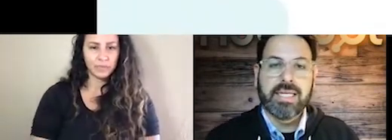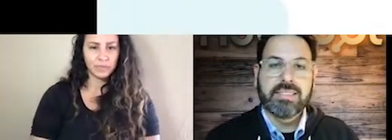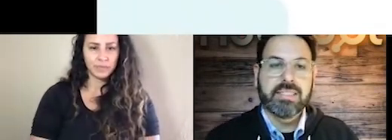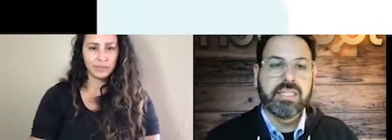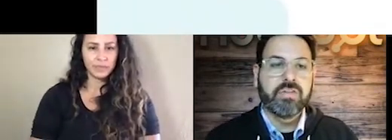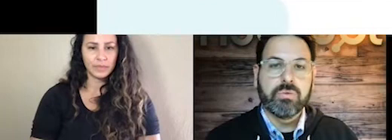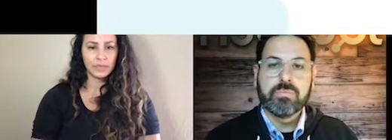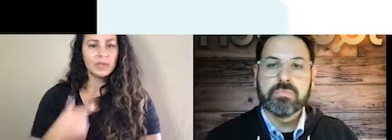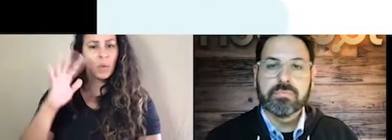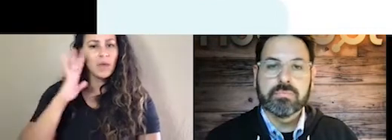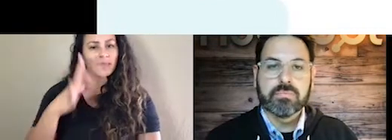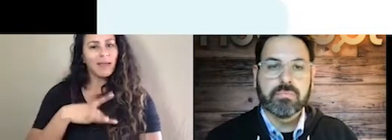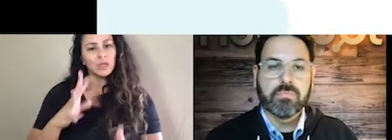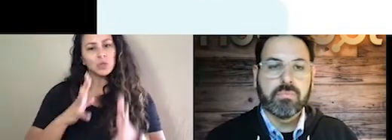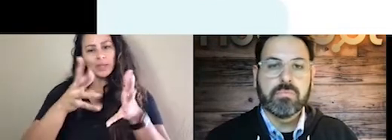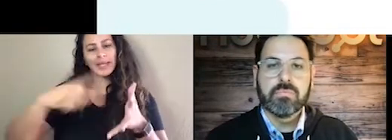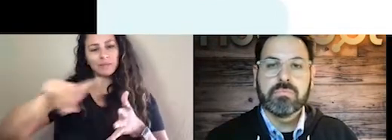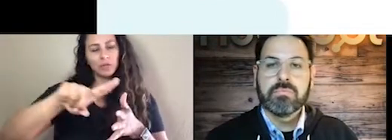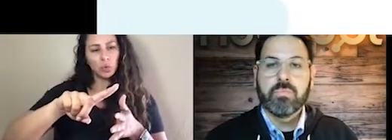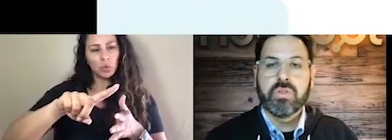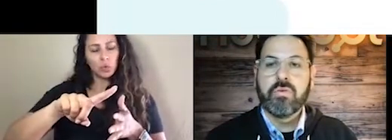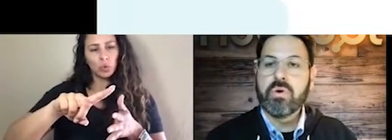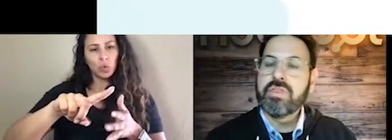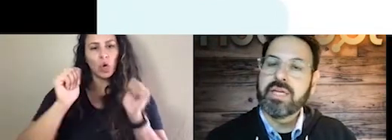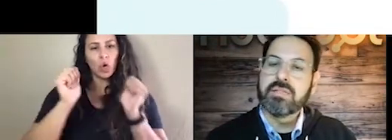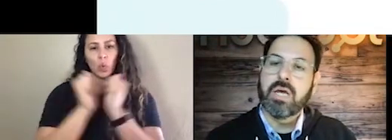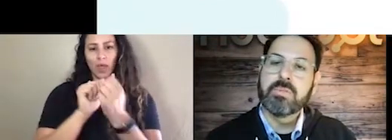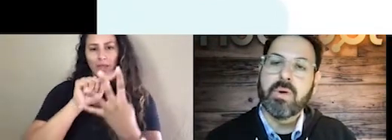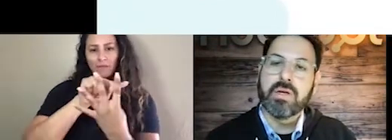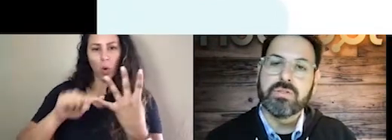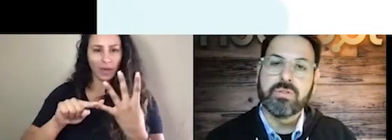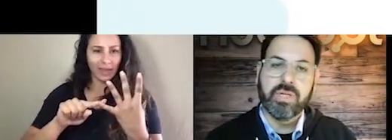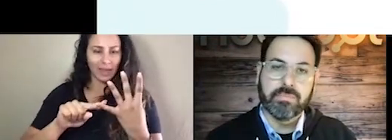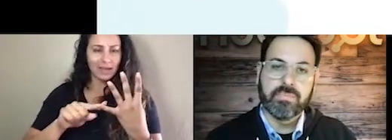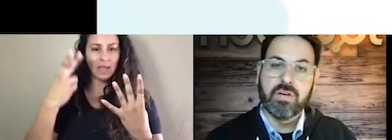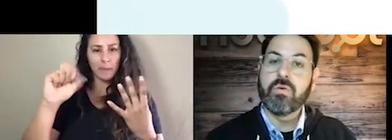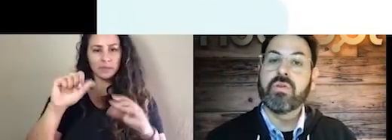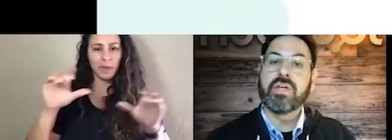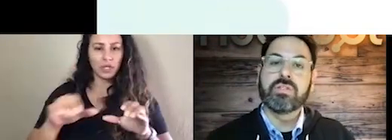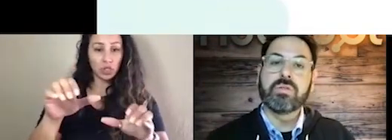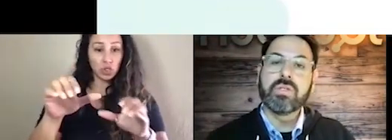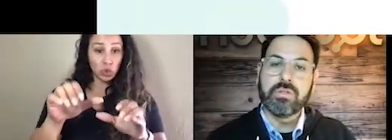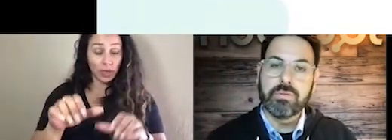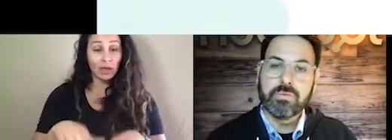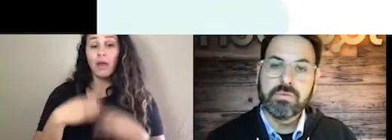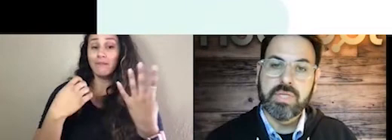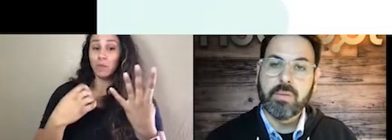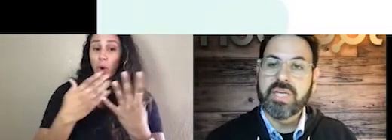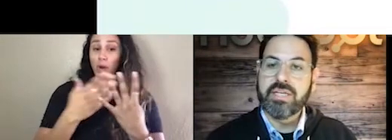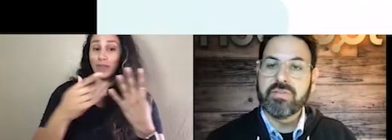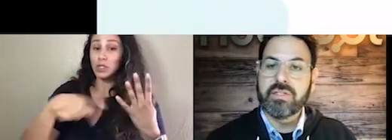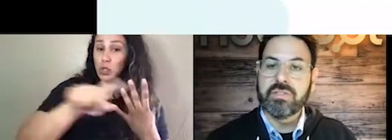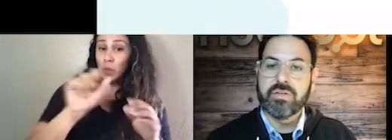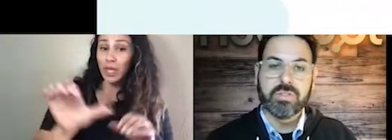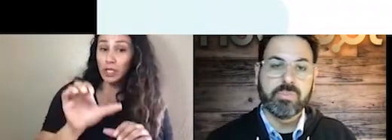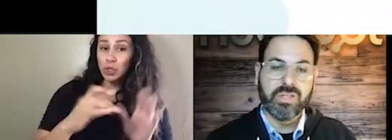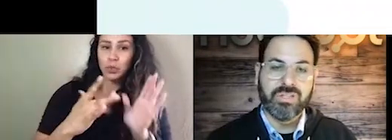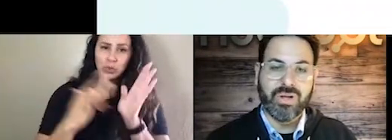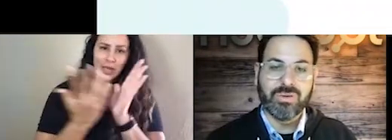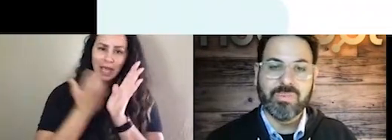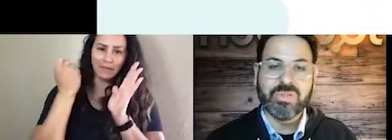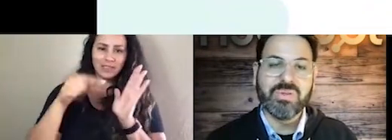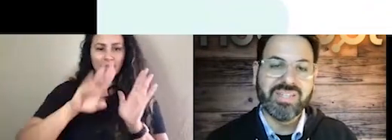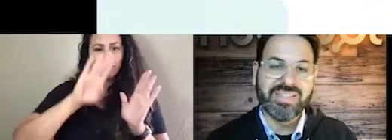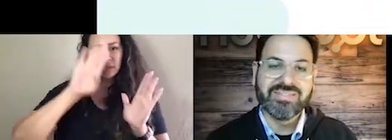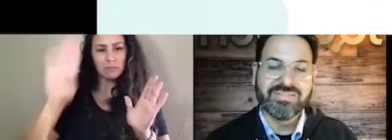I'd like to leave you with 4 things HubSpot is doing and 4 things you can do to help take advantage of this